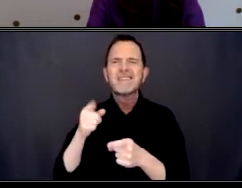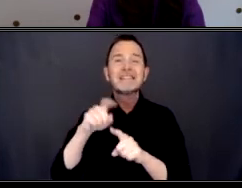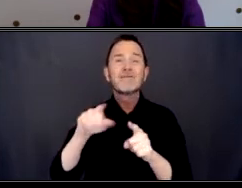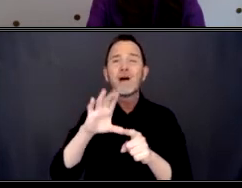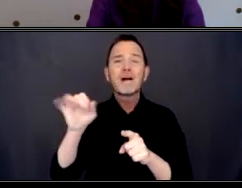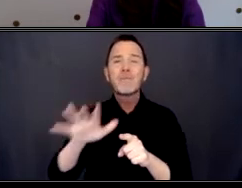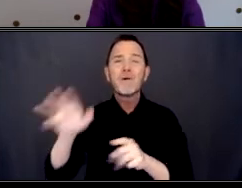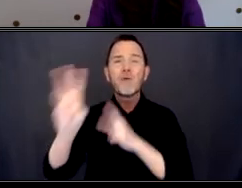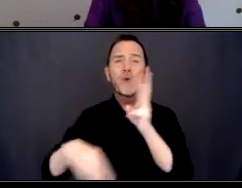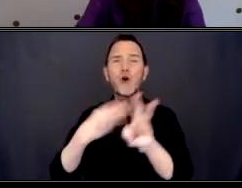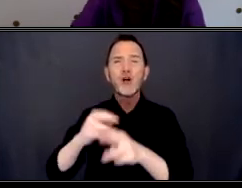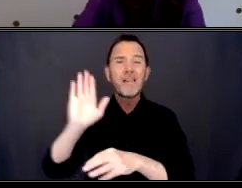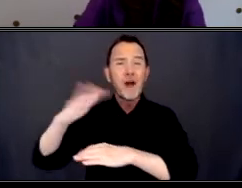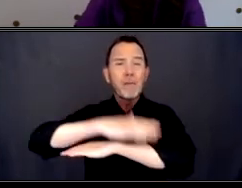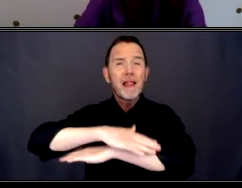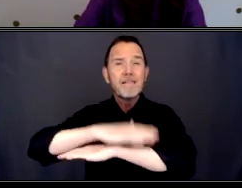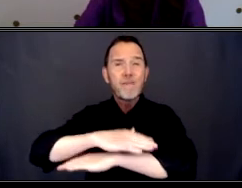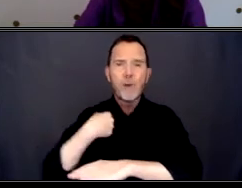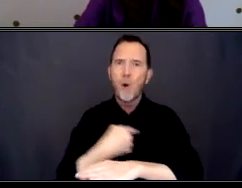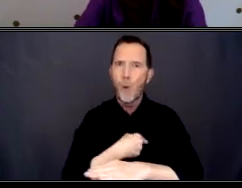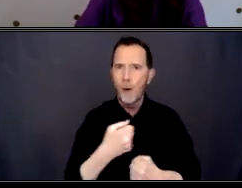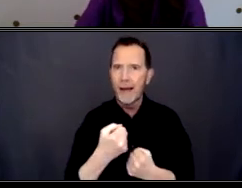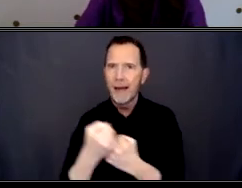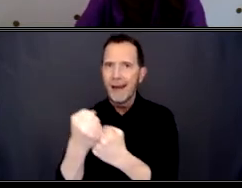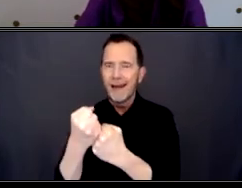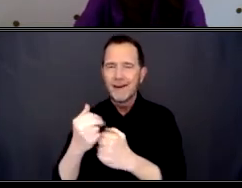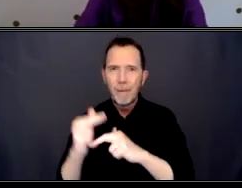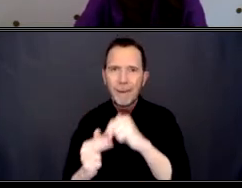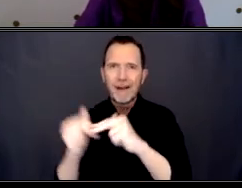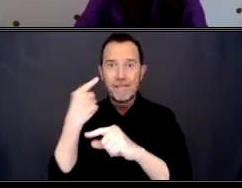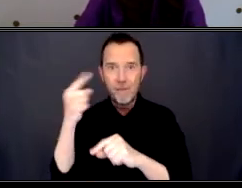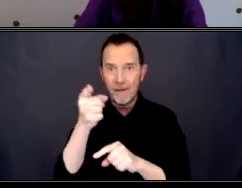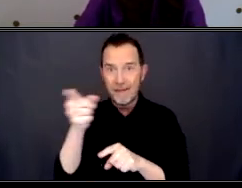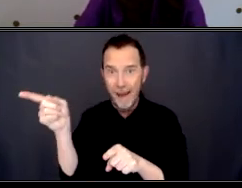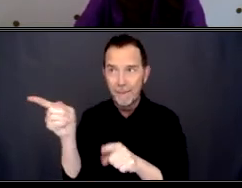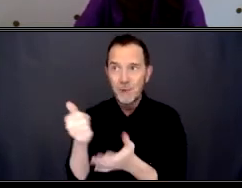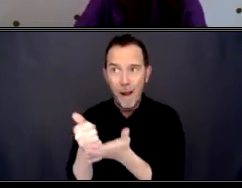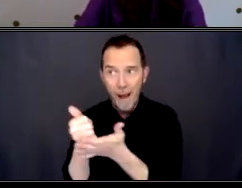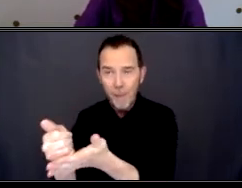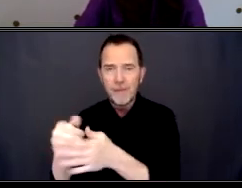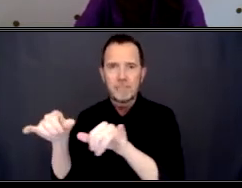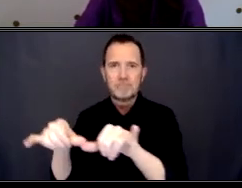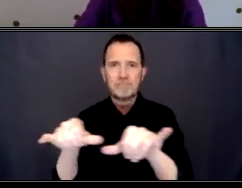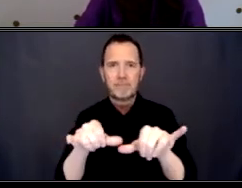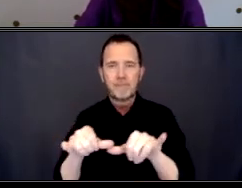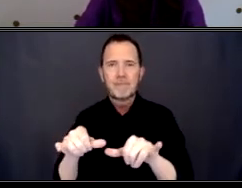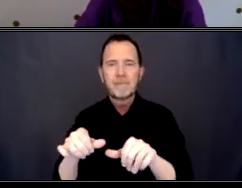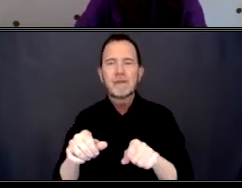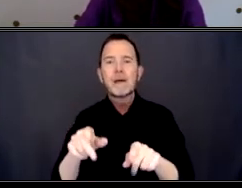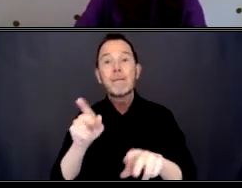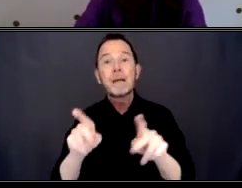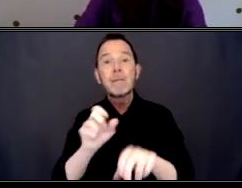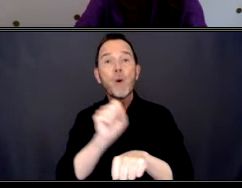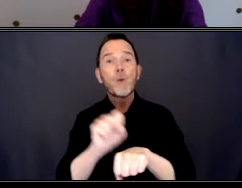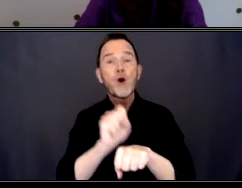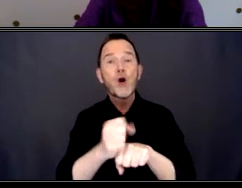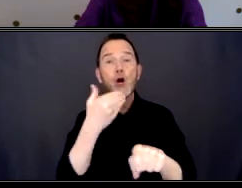world, and reimagining metrics specifically in the context of recognition is so powerful,